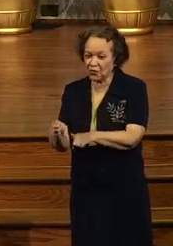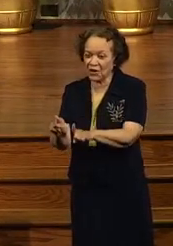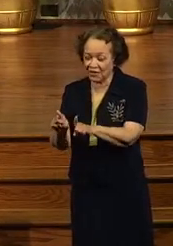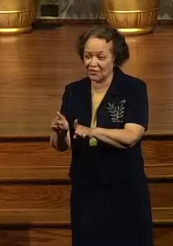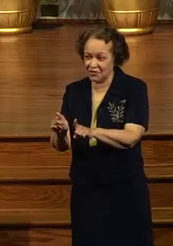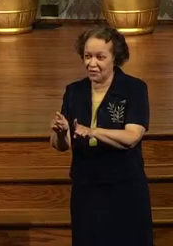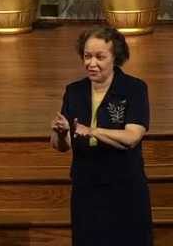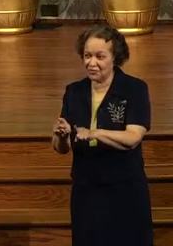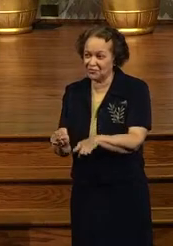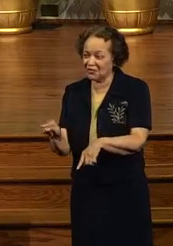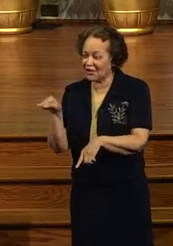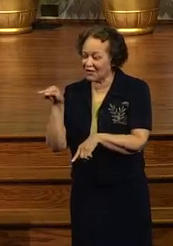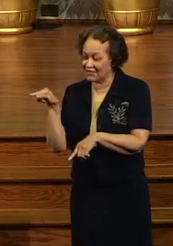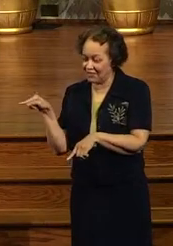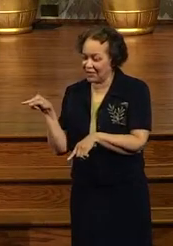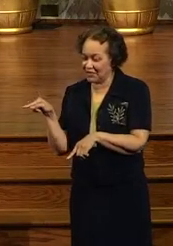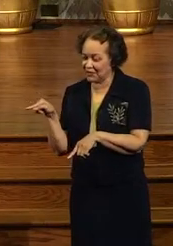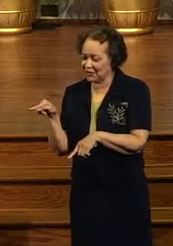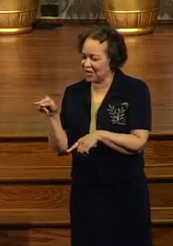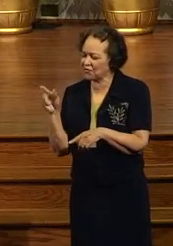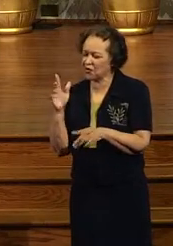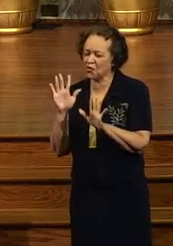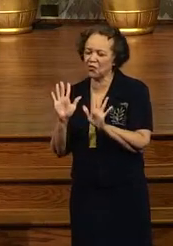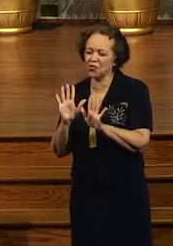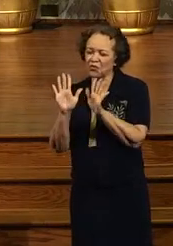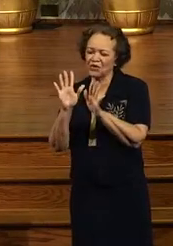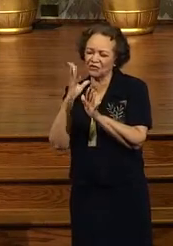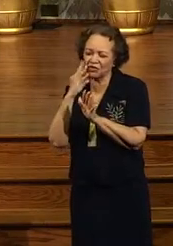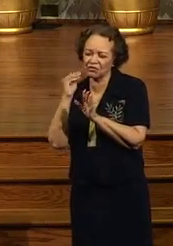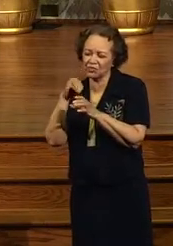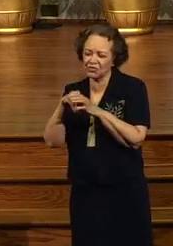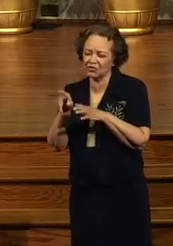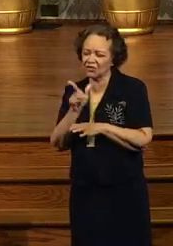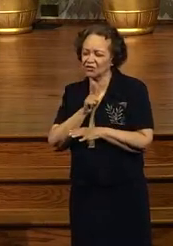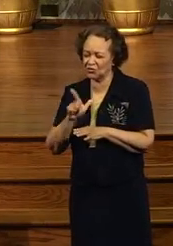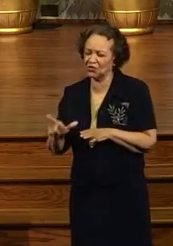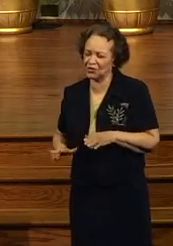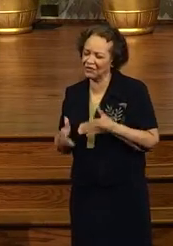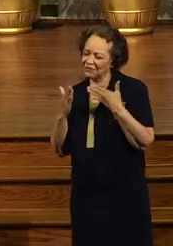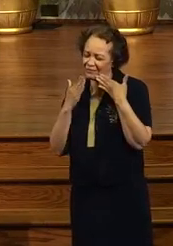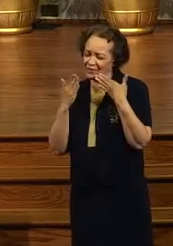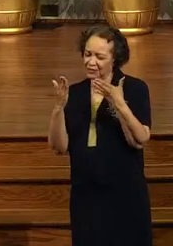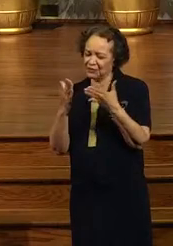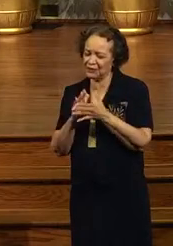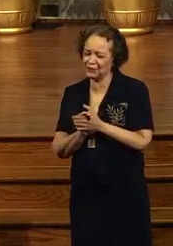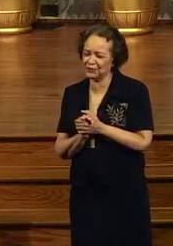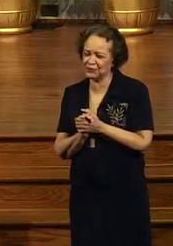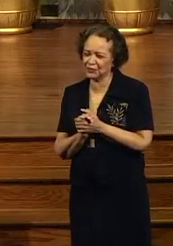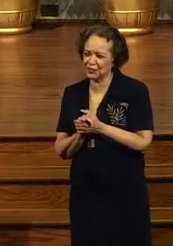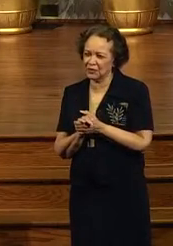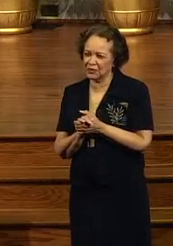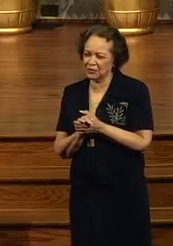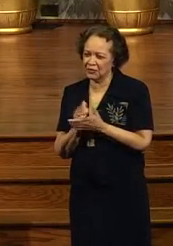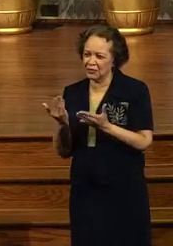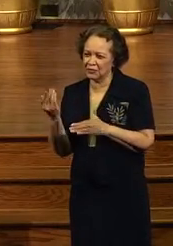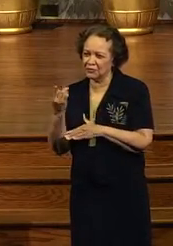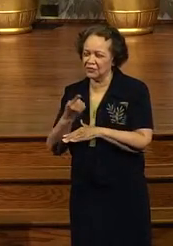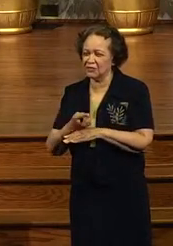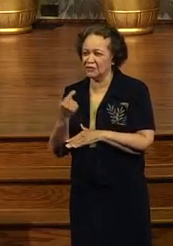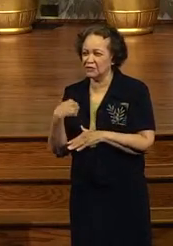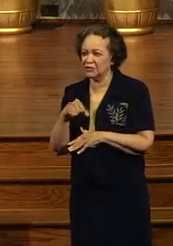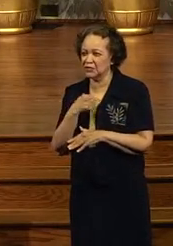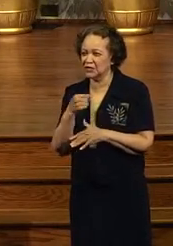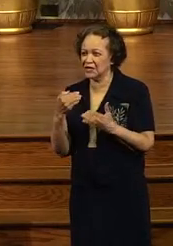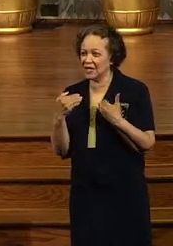have a wonderful experience in the Lord. So we thank you for your consideration. Today we have in our presence